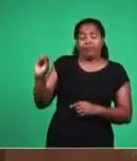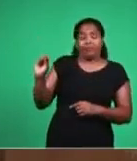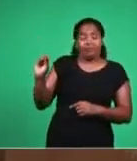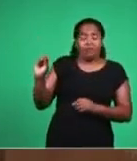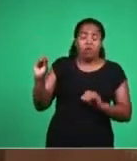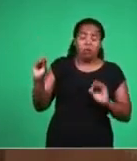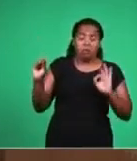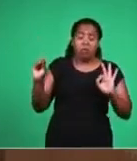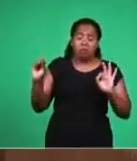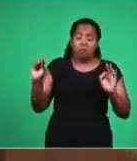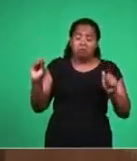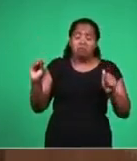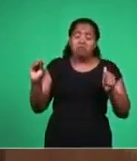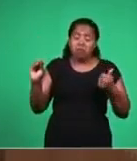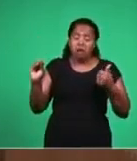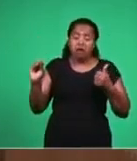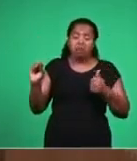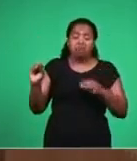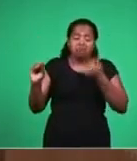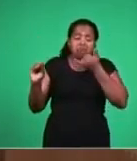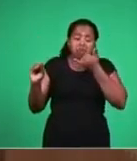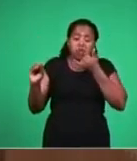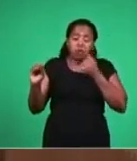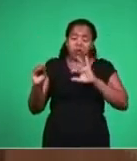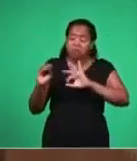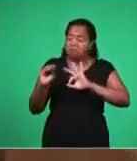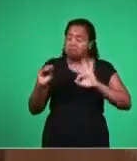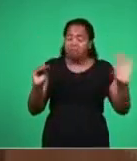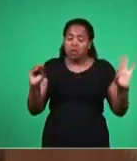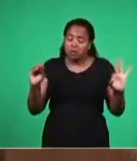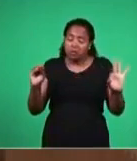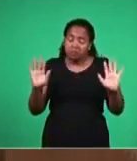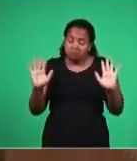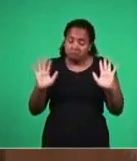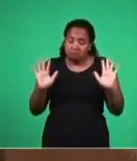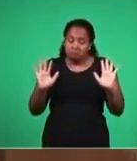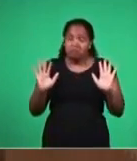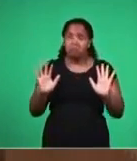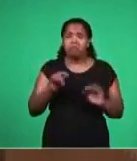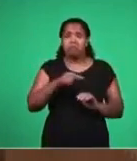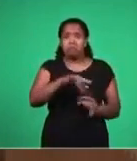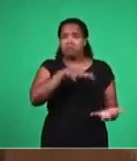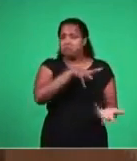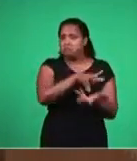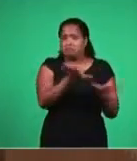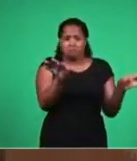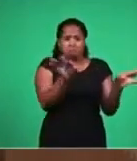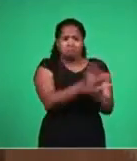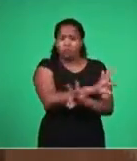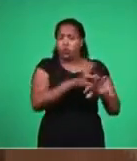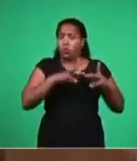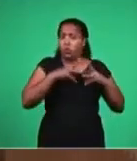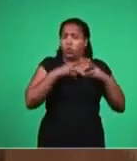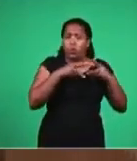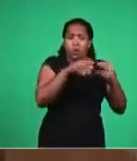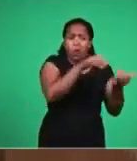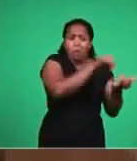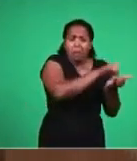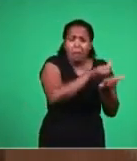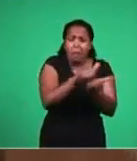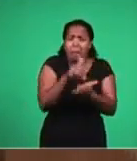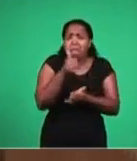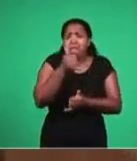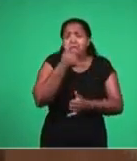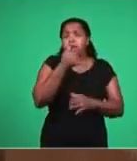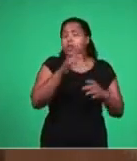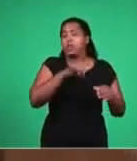for the feast. But you can make the excuses. The world is ready for all the